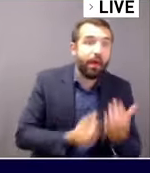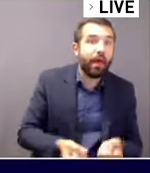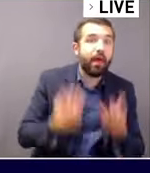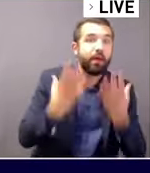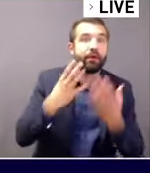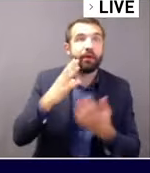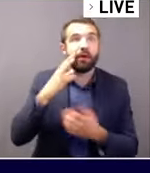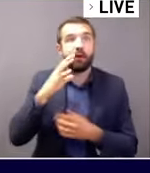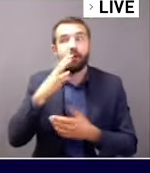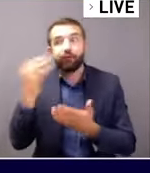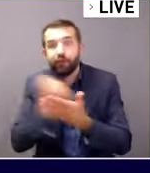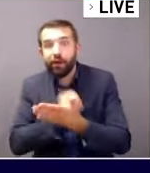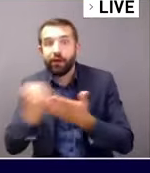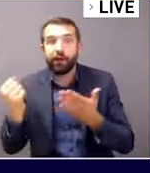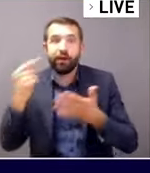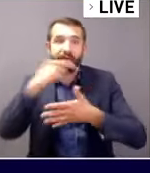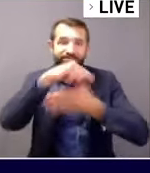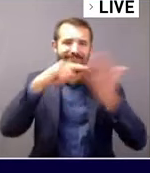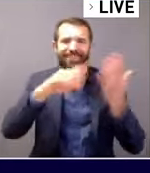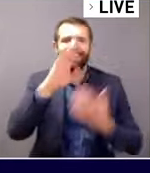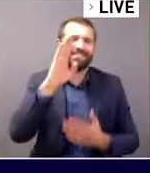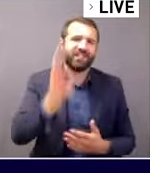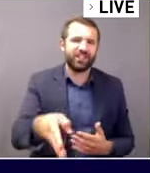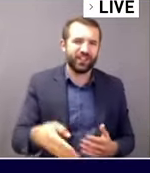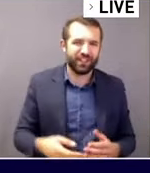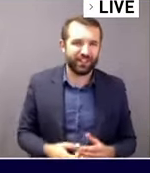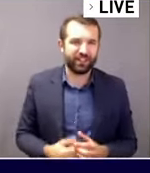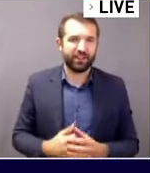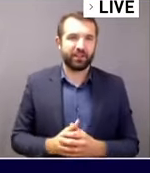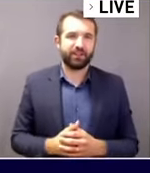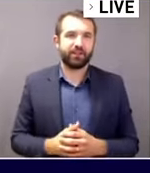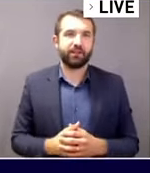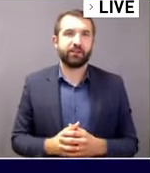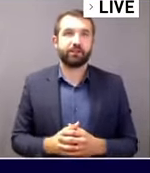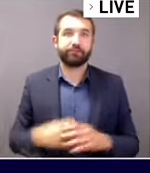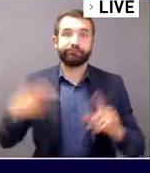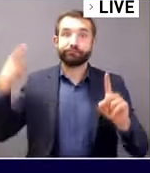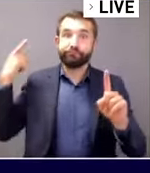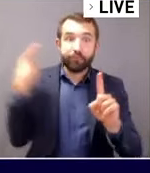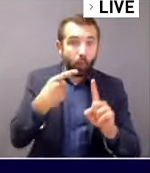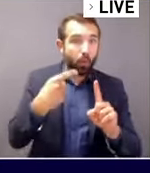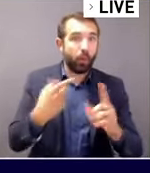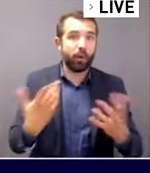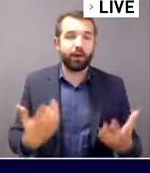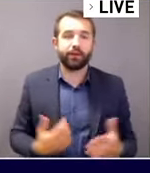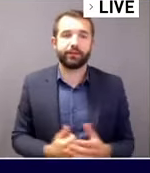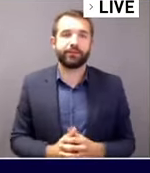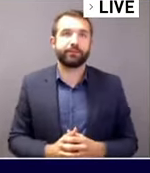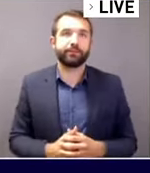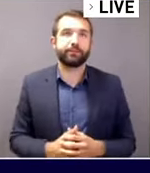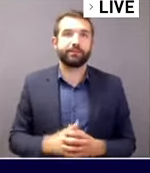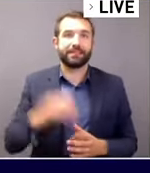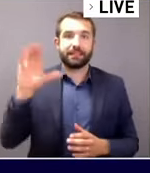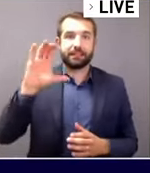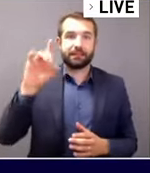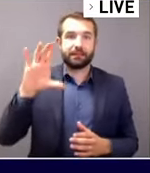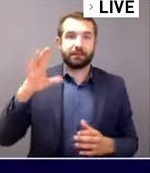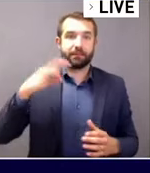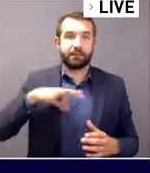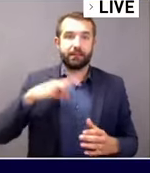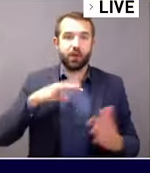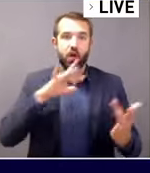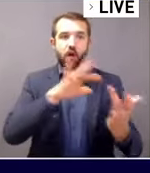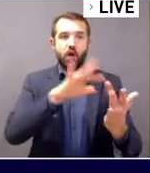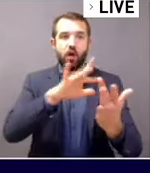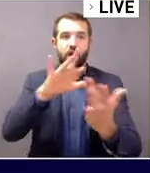credit card number. The bottom line here is that Maine CDC contact tracers are never gonna give